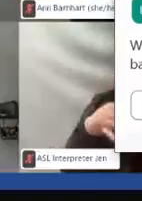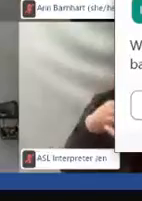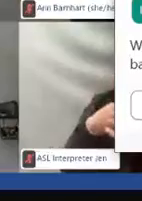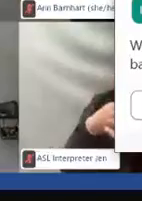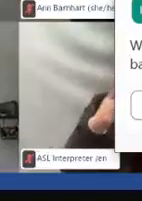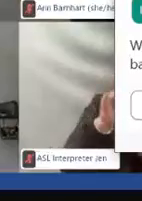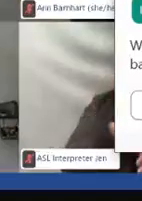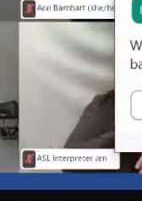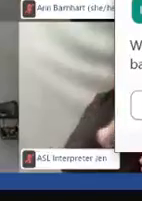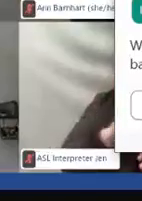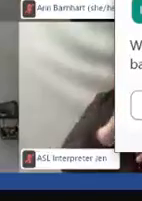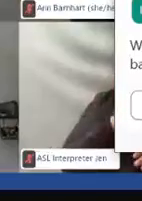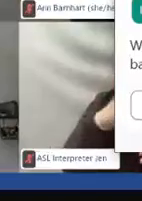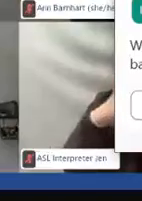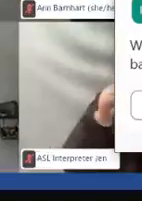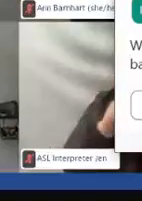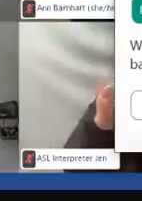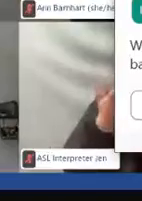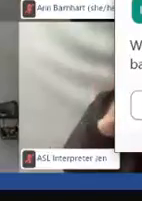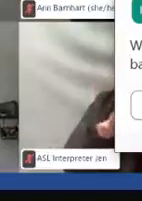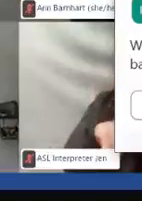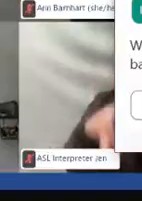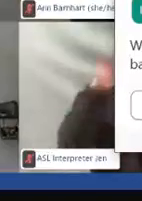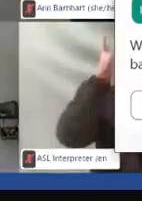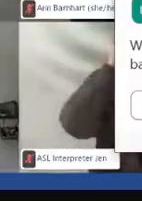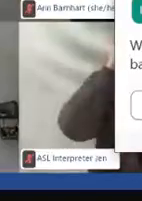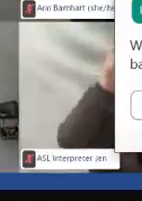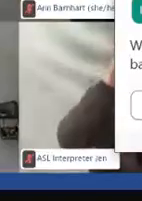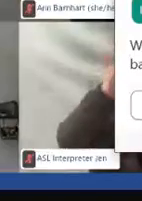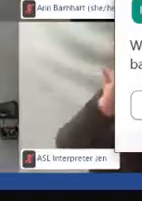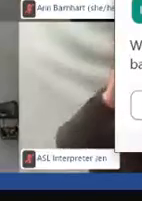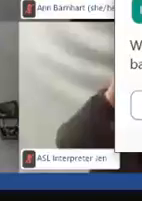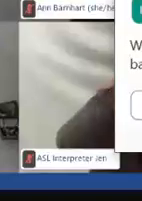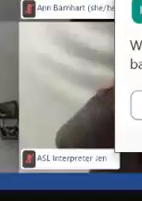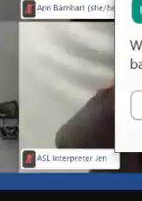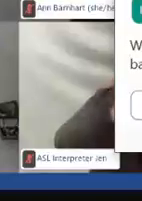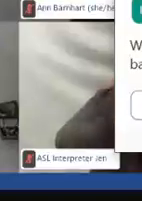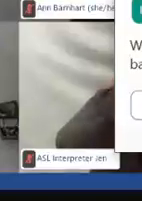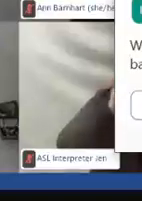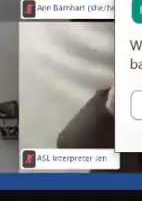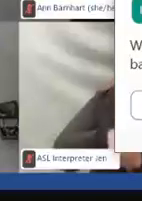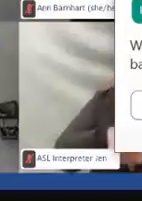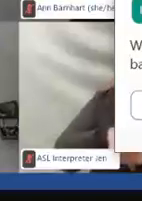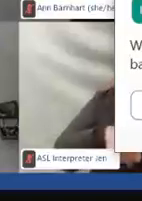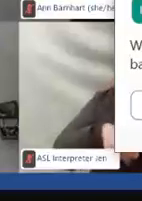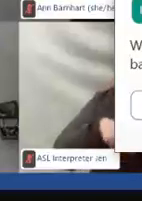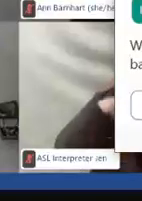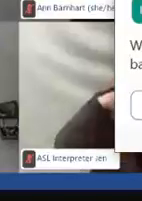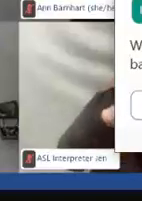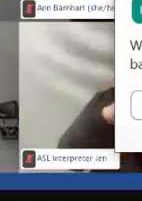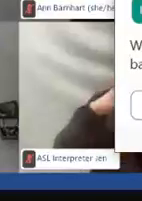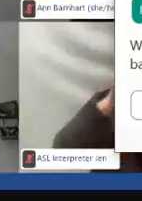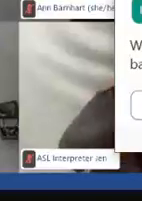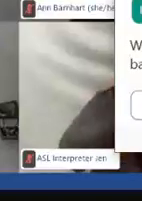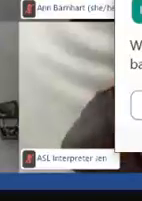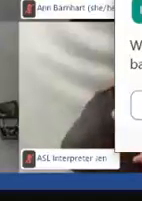if board members are getting a chance to absorb the information and ask the right questions. This was a lot of documents that